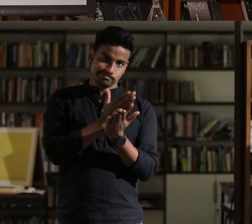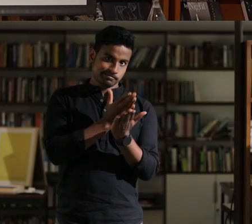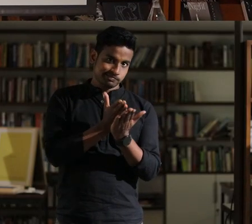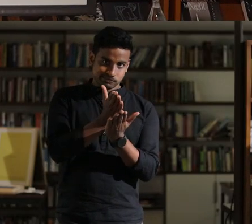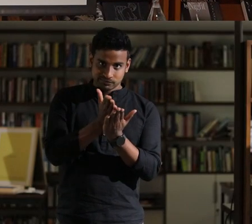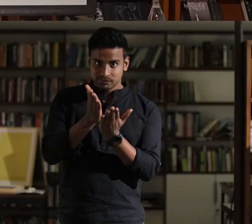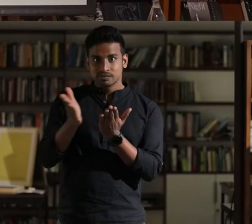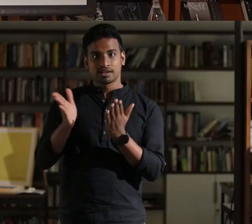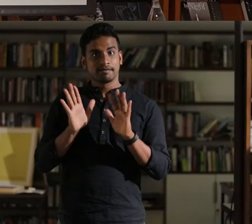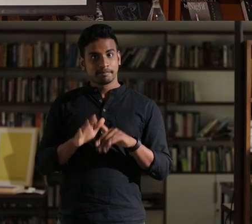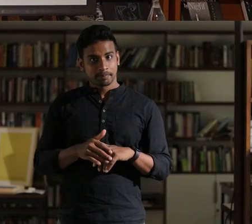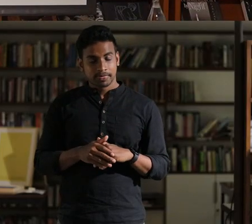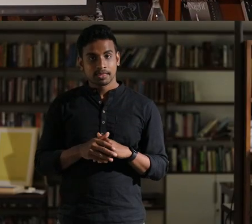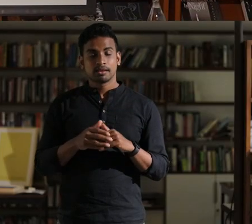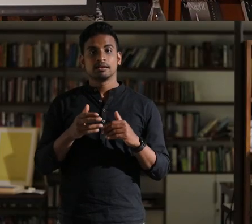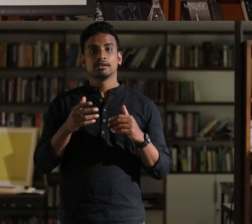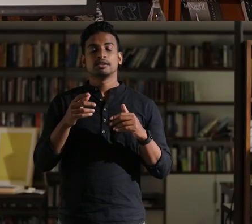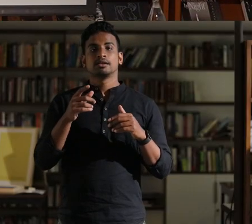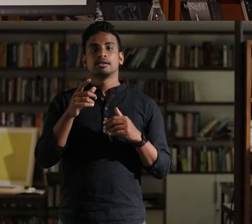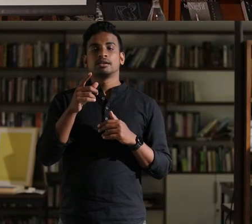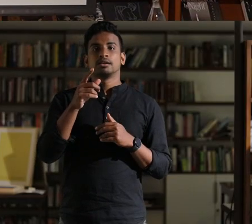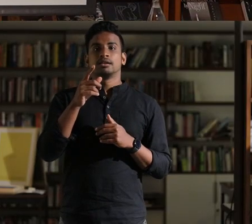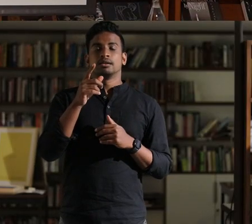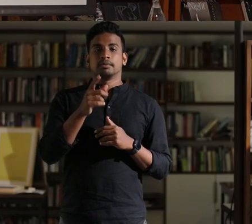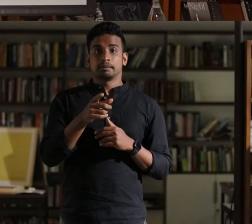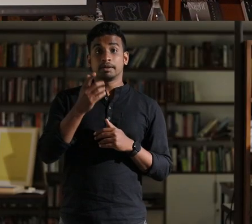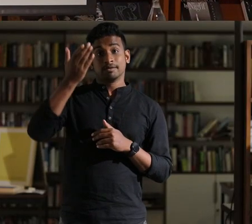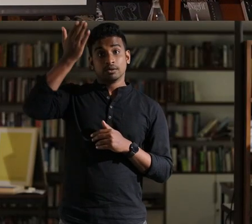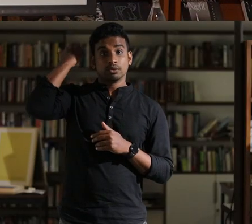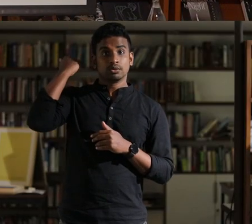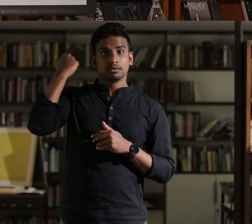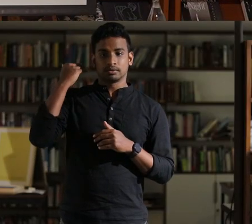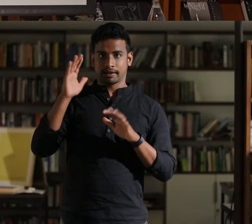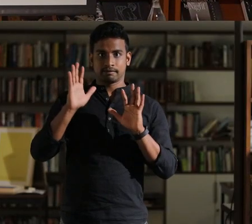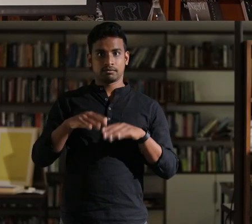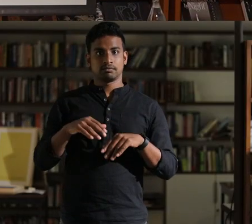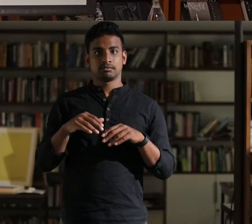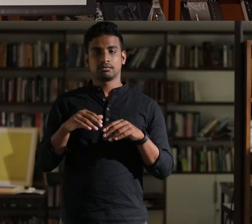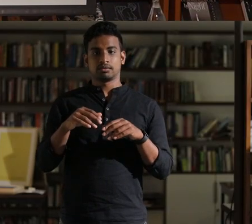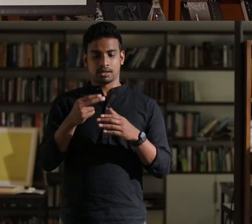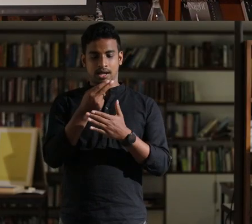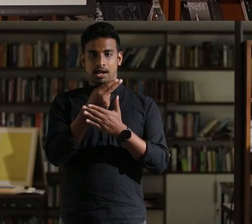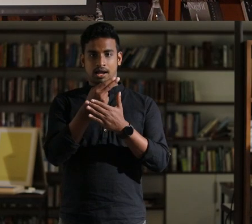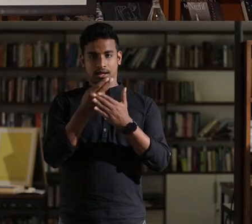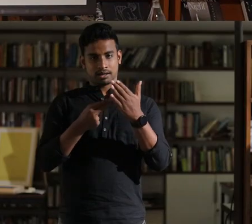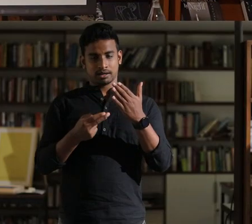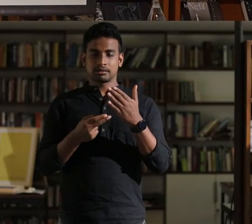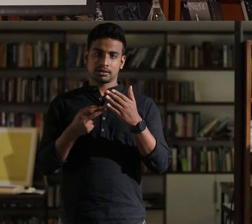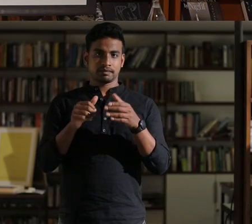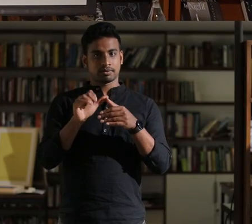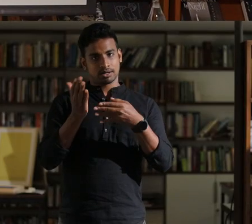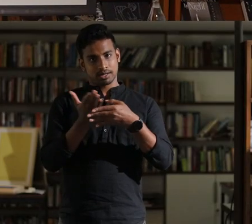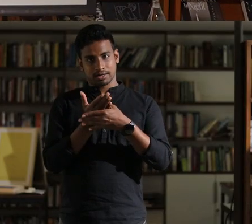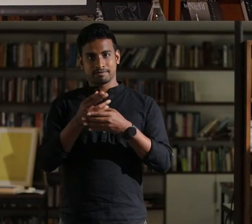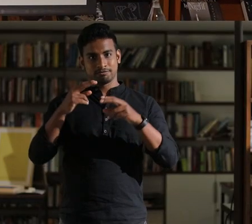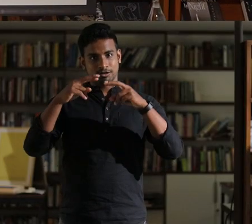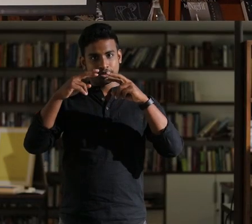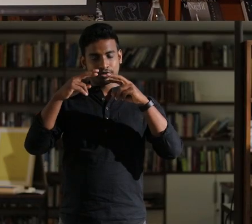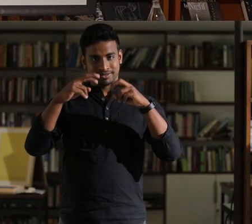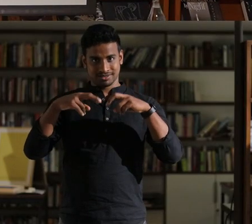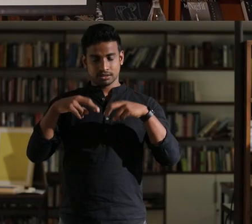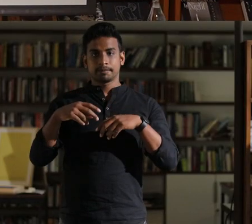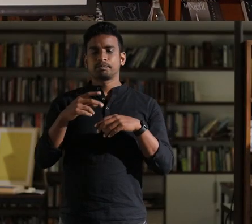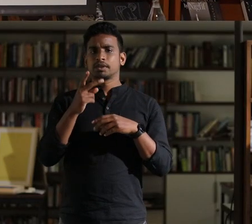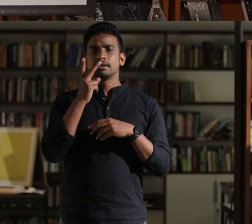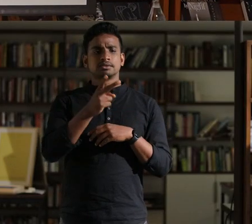when this part of it, which was the collection, the oral history archive was being created at this point, these photographs from there, you see young people from the same